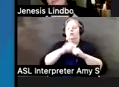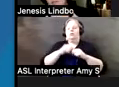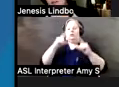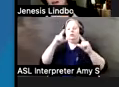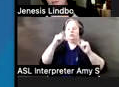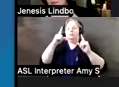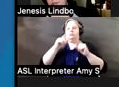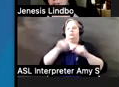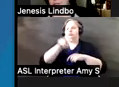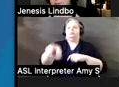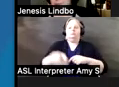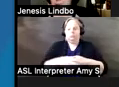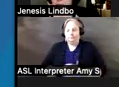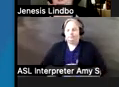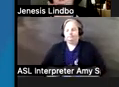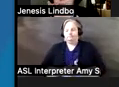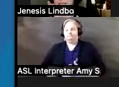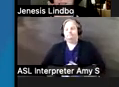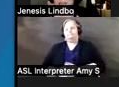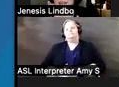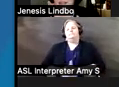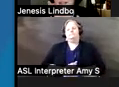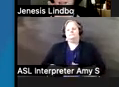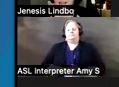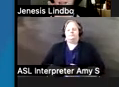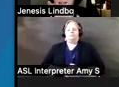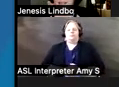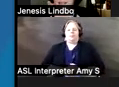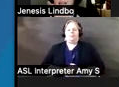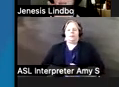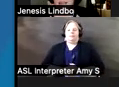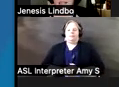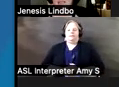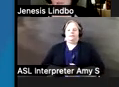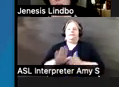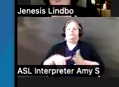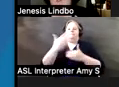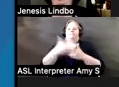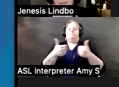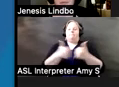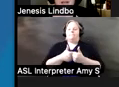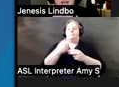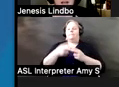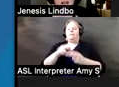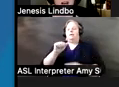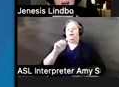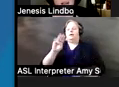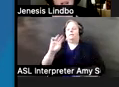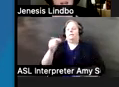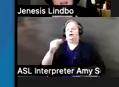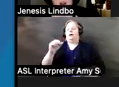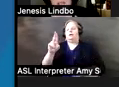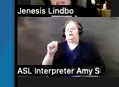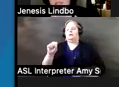blinks of your vision. Next game is Among Us.